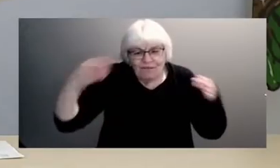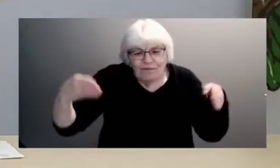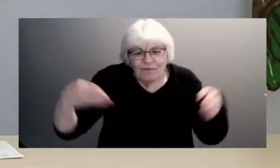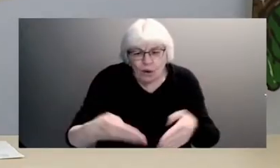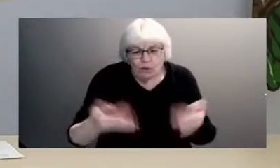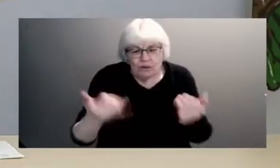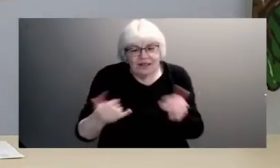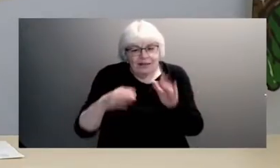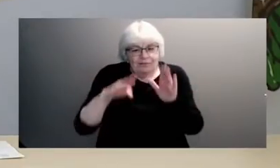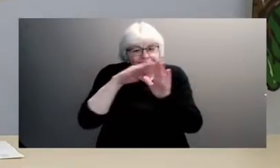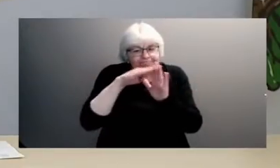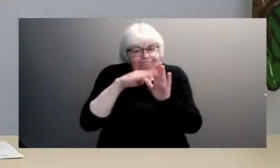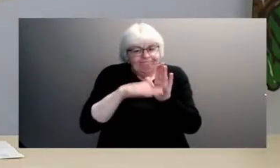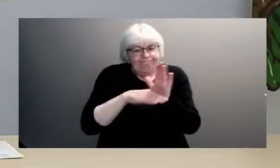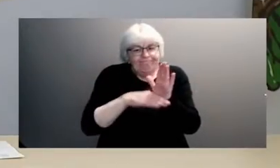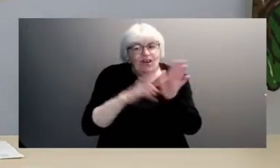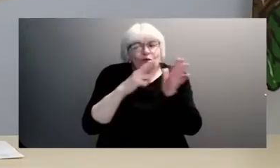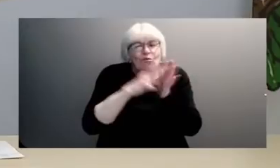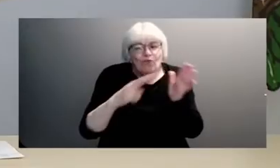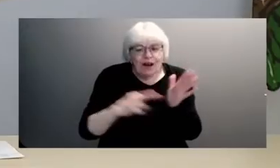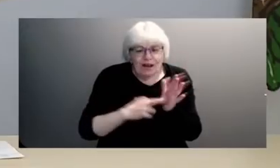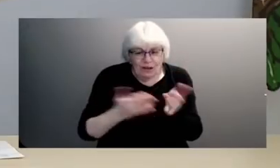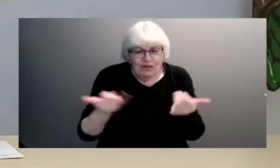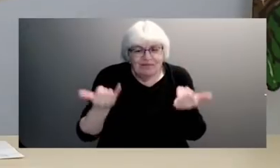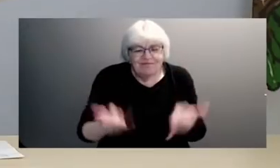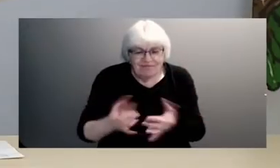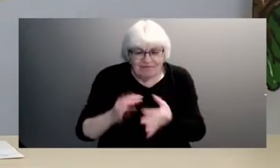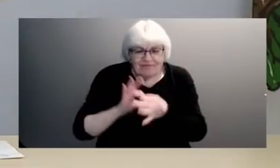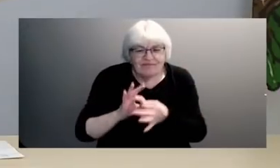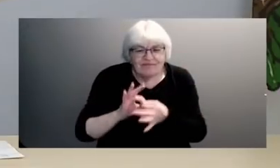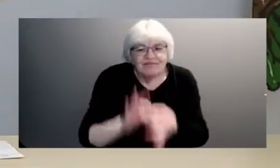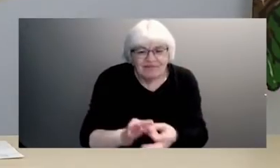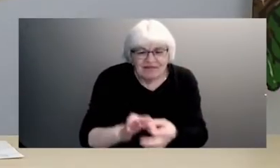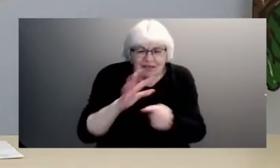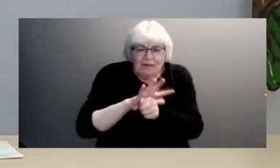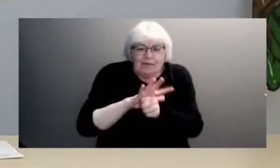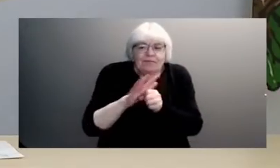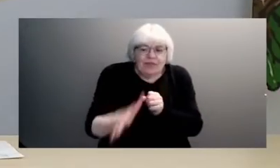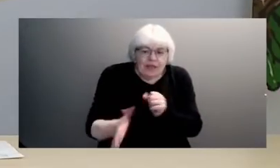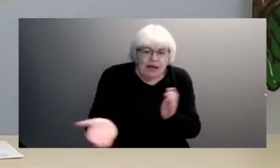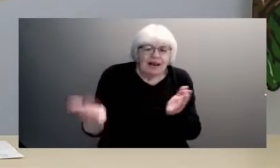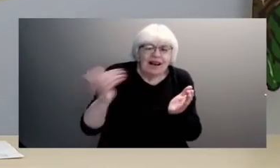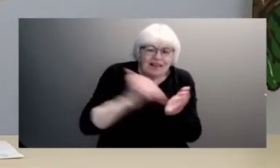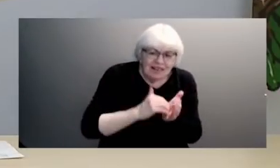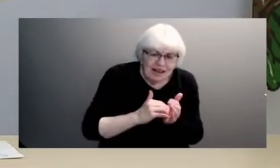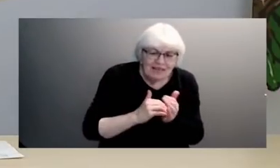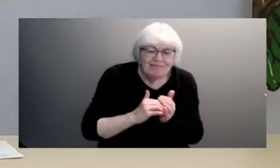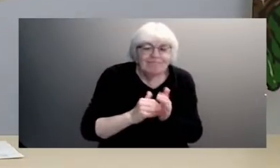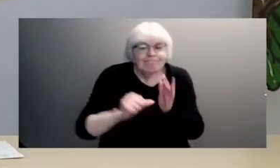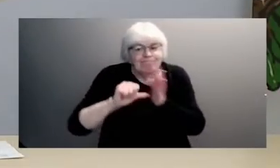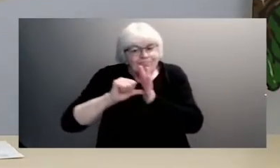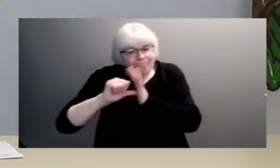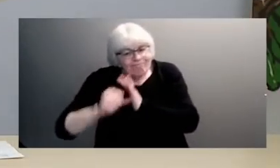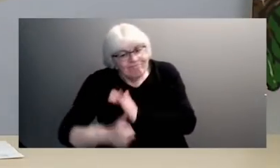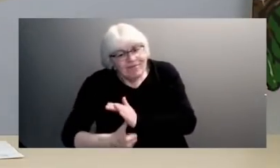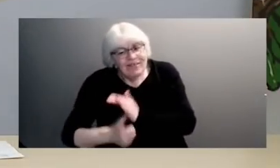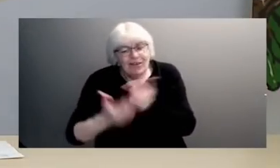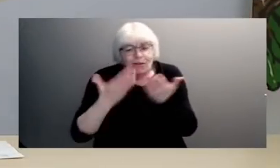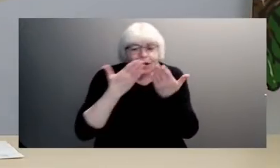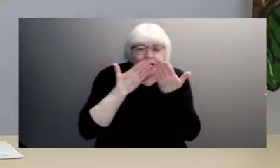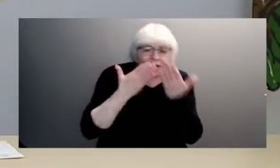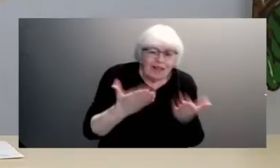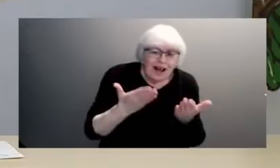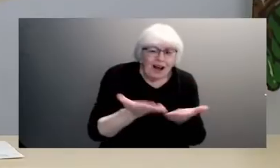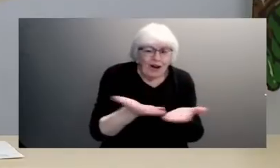but just to thank Islanders for the support that I understand was on some of the social media